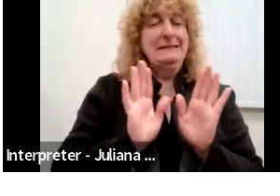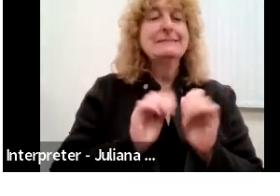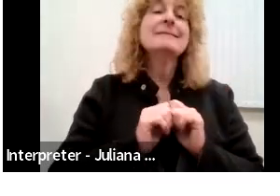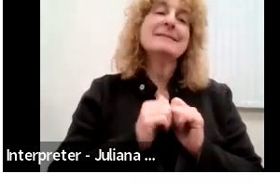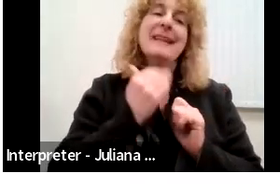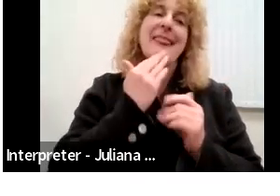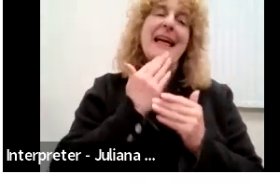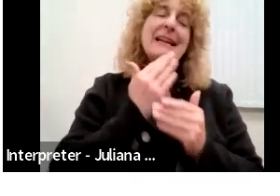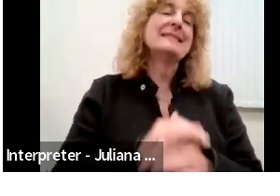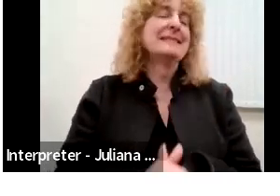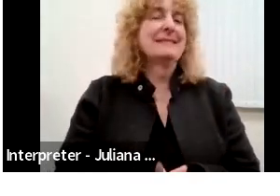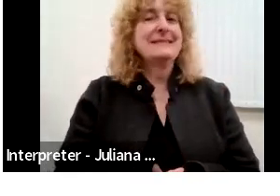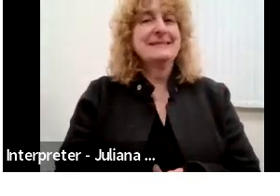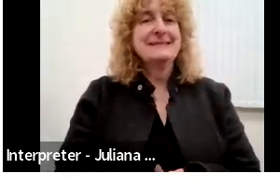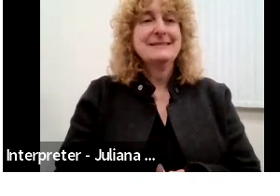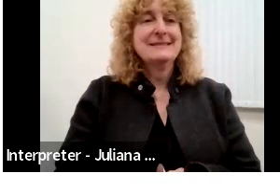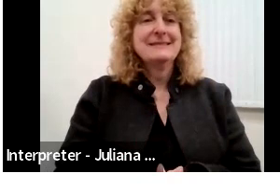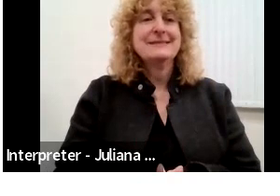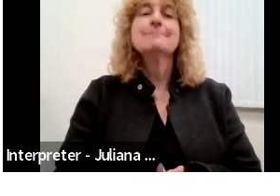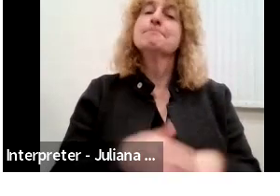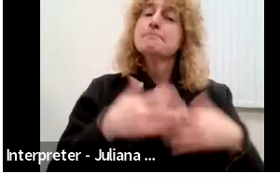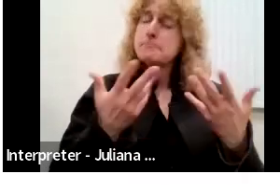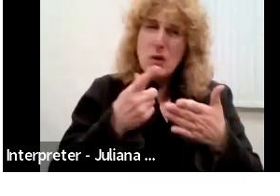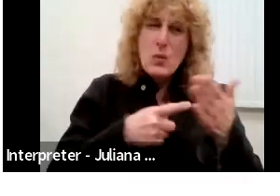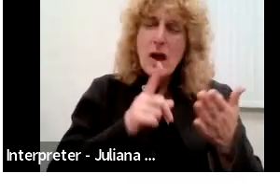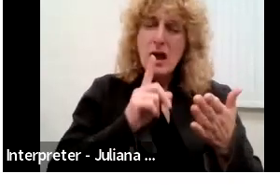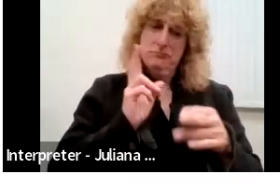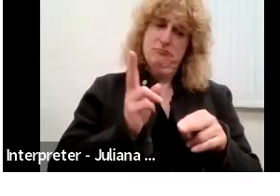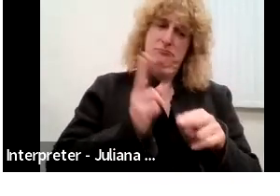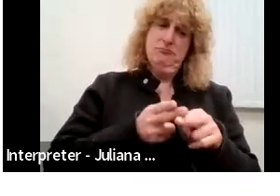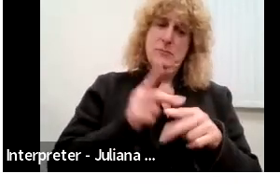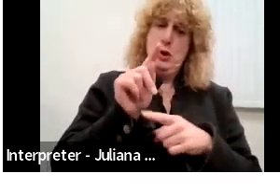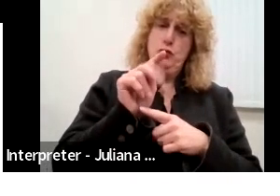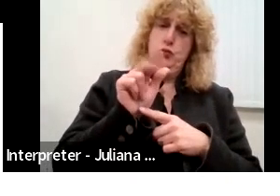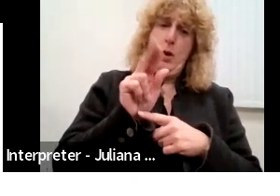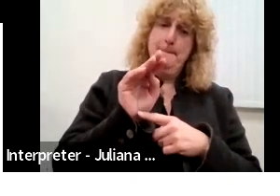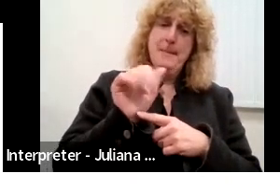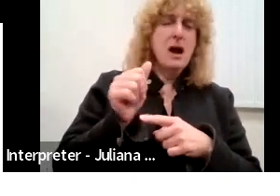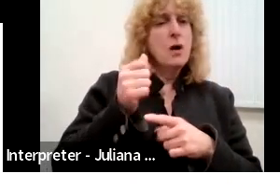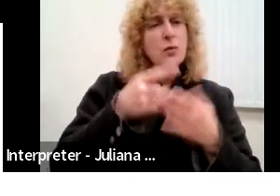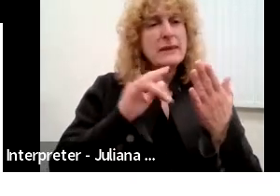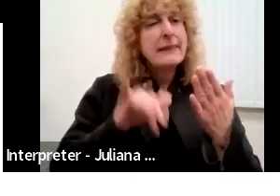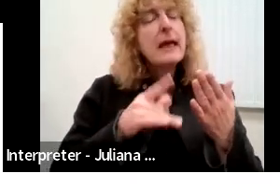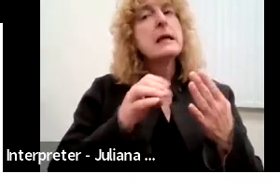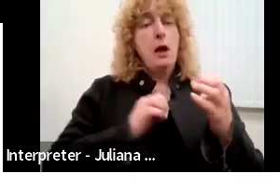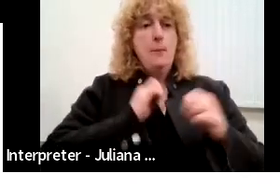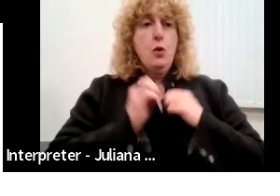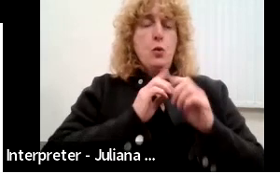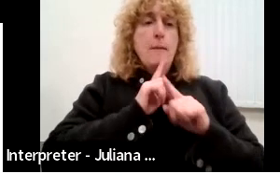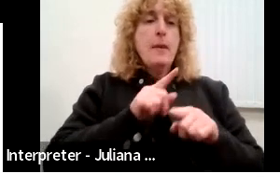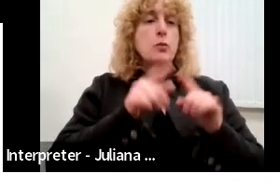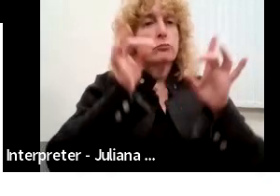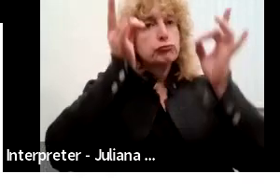Thanks. Yeah. All right. So what is trauma? Trauma is an emotional response to a terrible